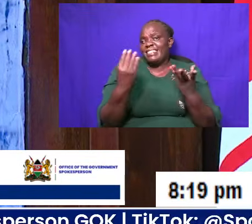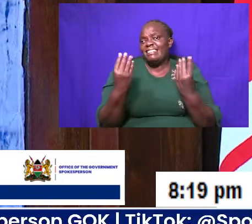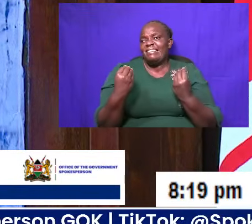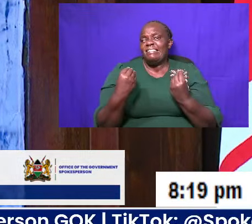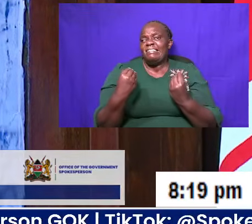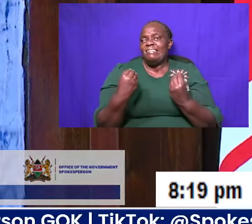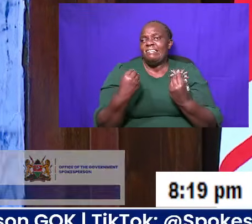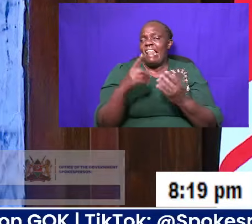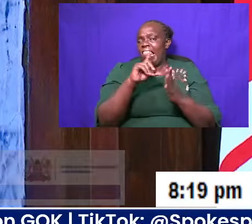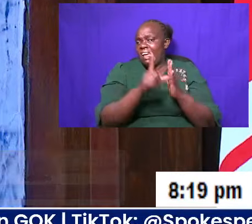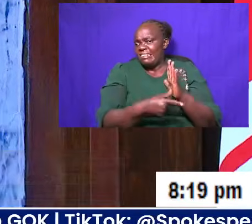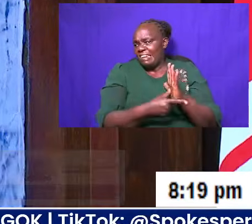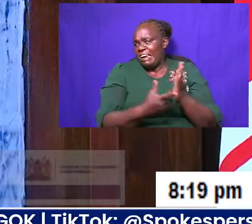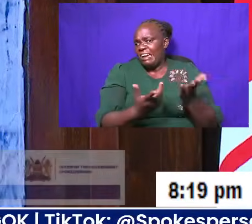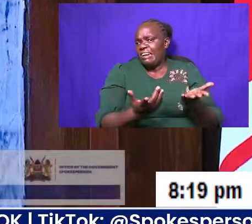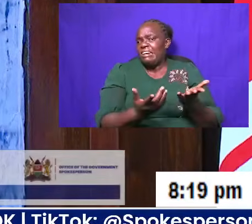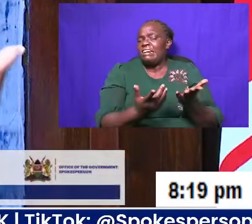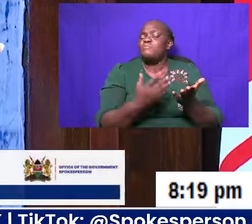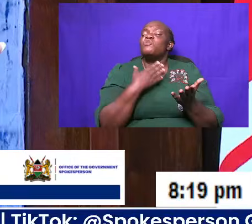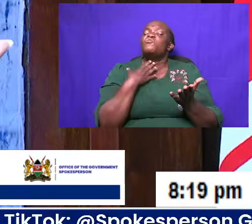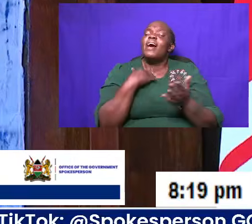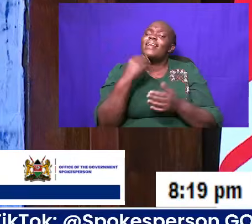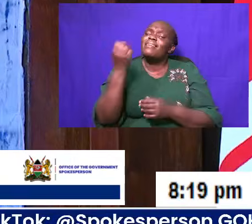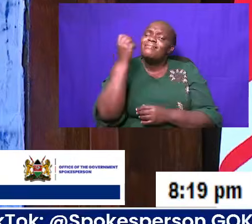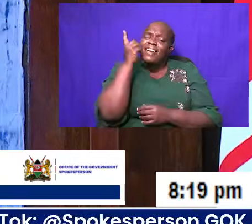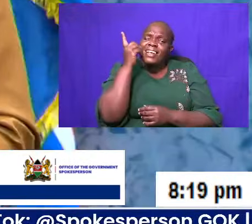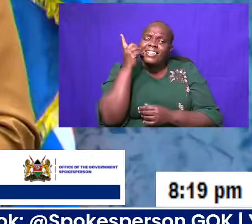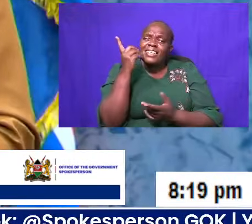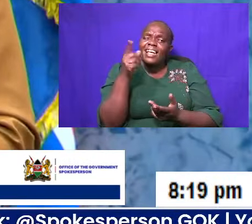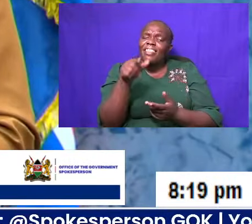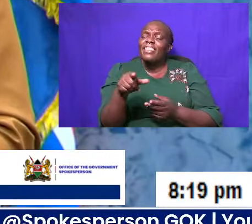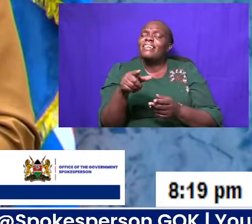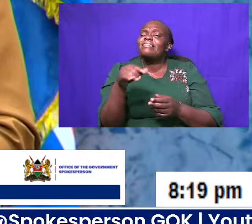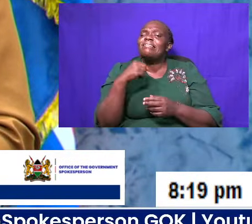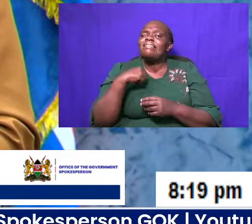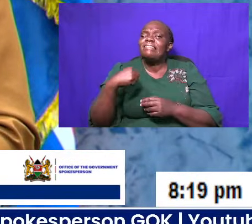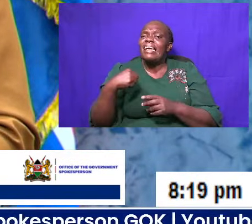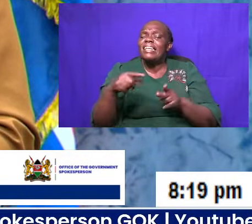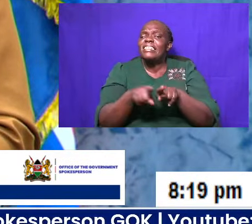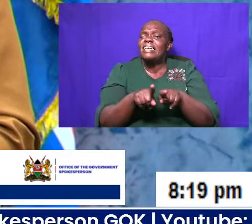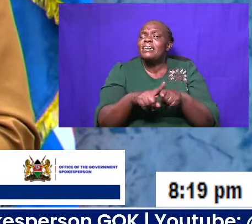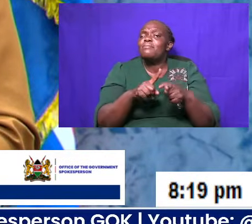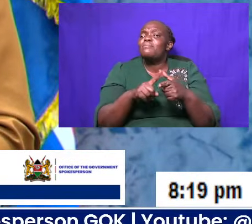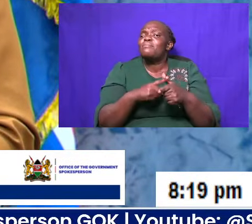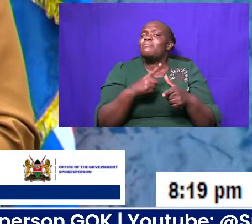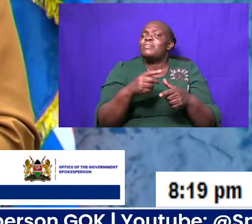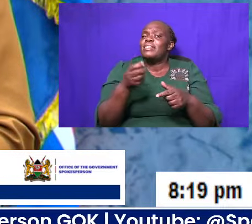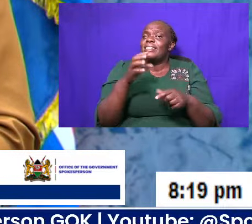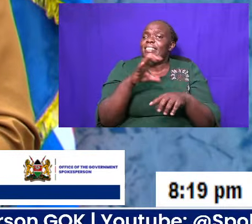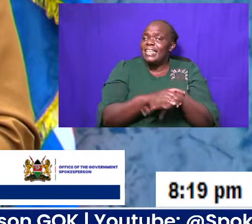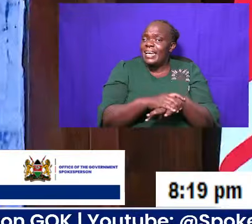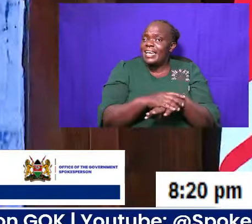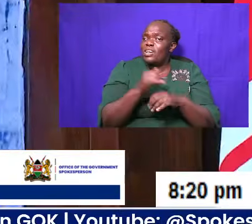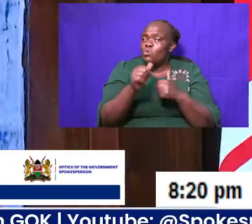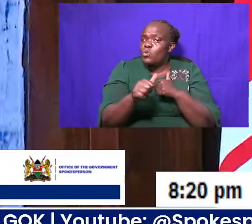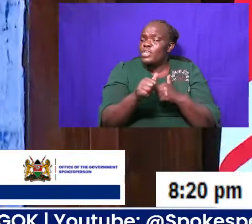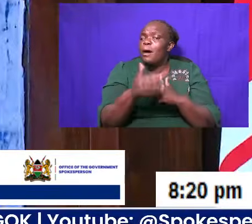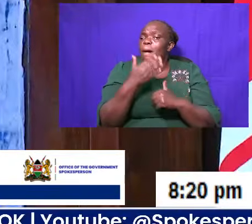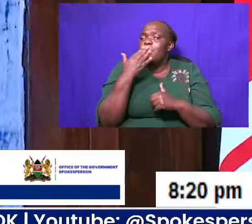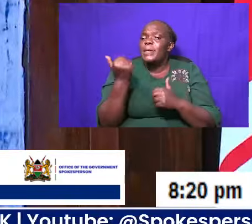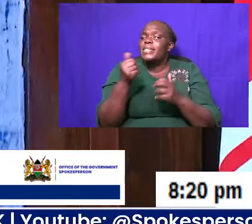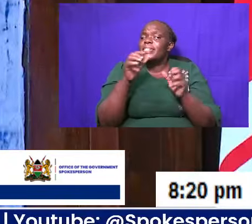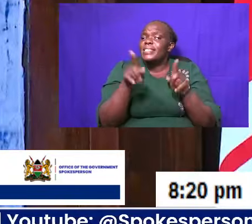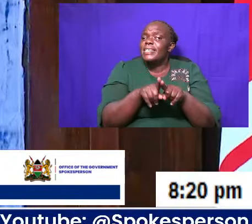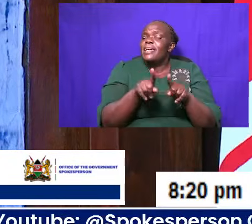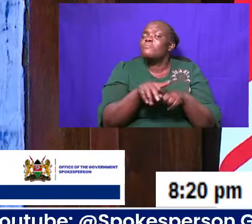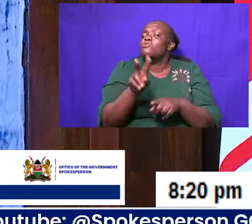the drugs. So I wanted to understand all these types that you take, which one is best? How can we optimize